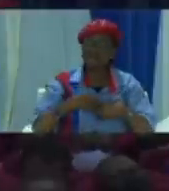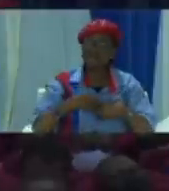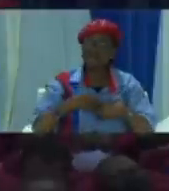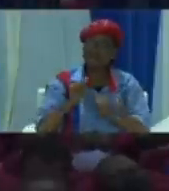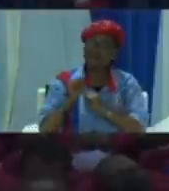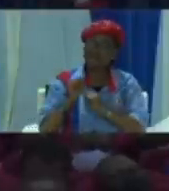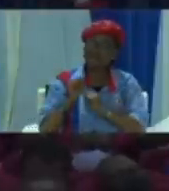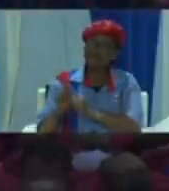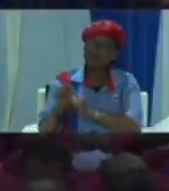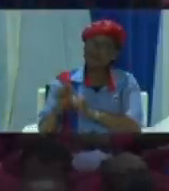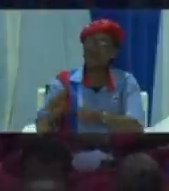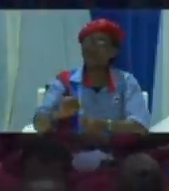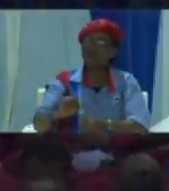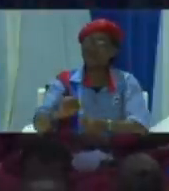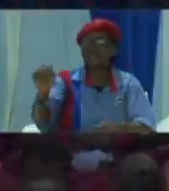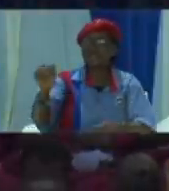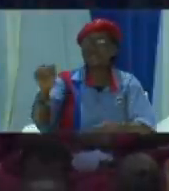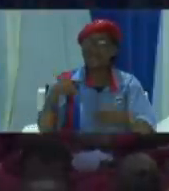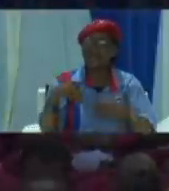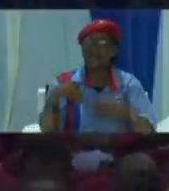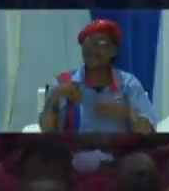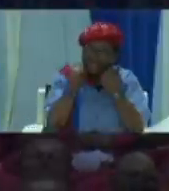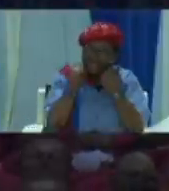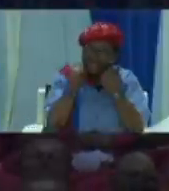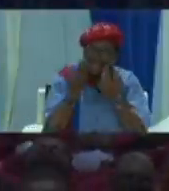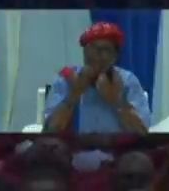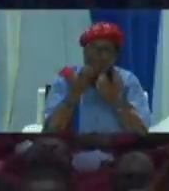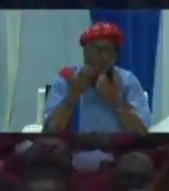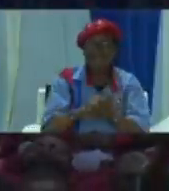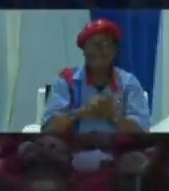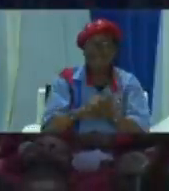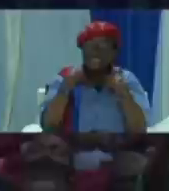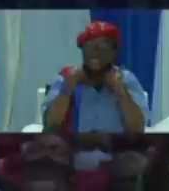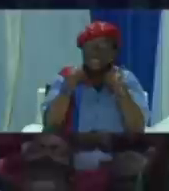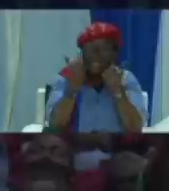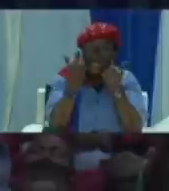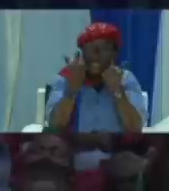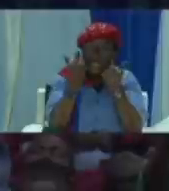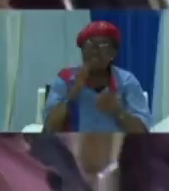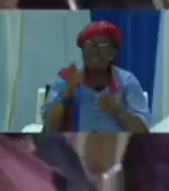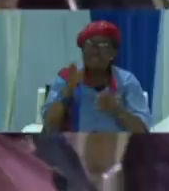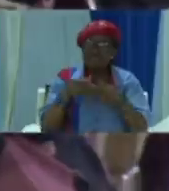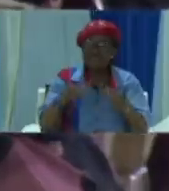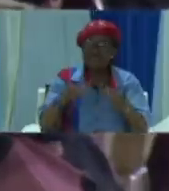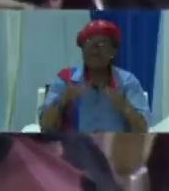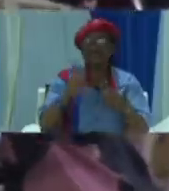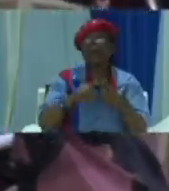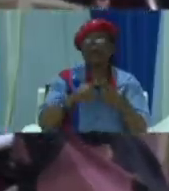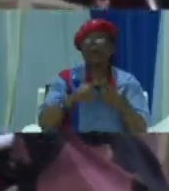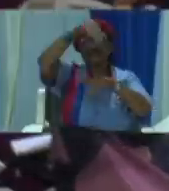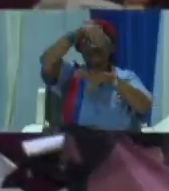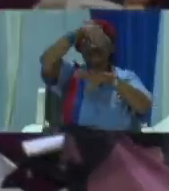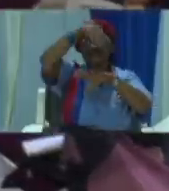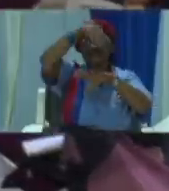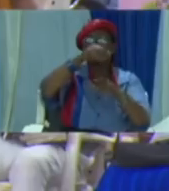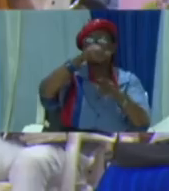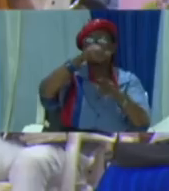tẹ̀lé, that shame is over tonight. Amen.